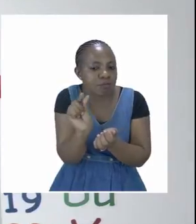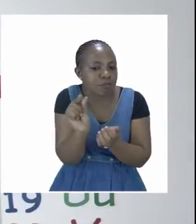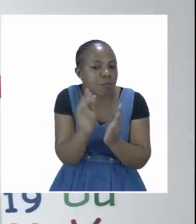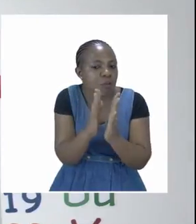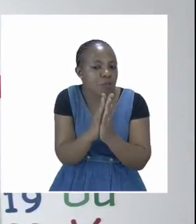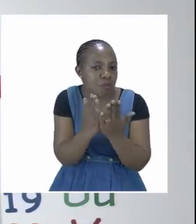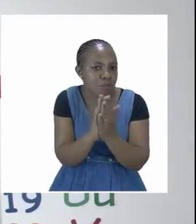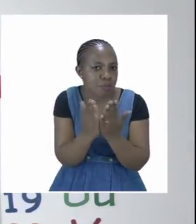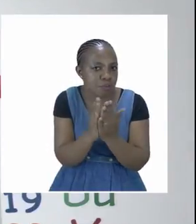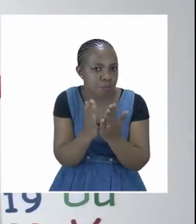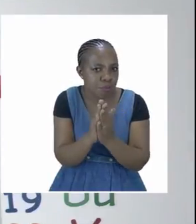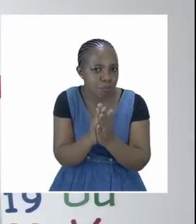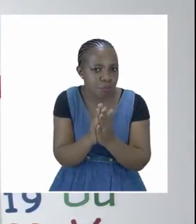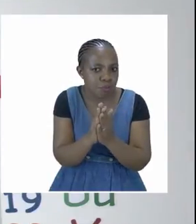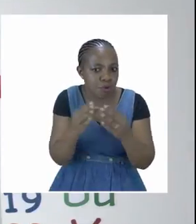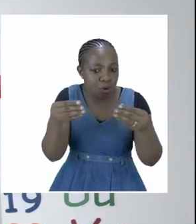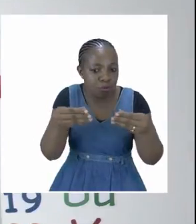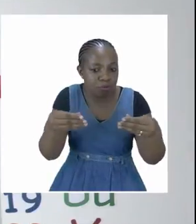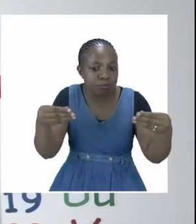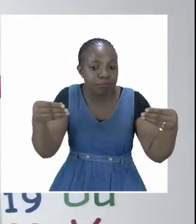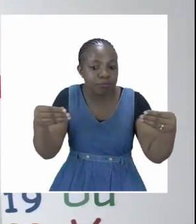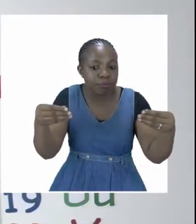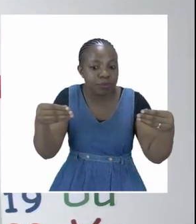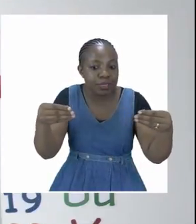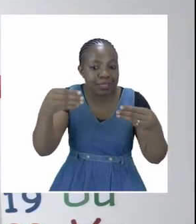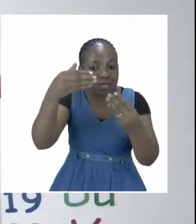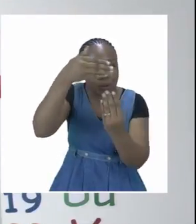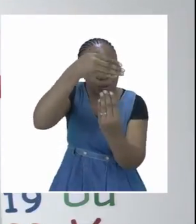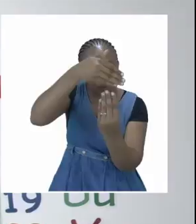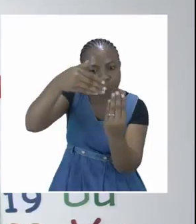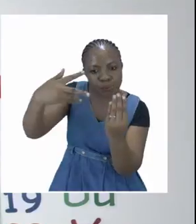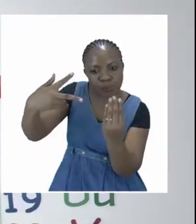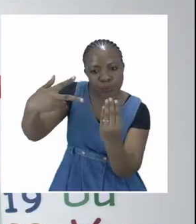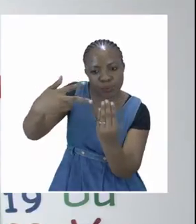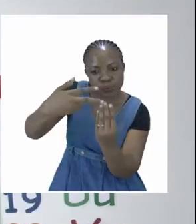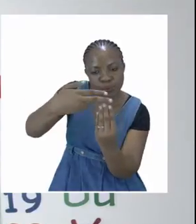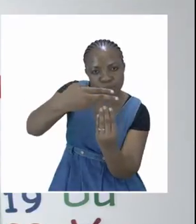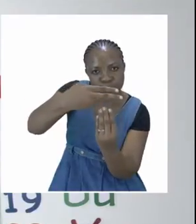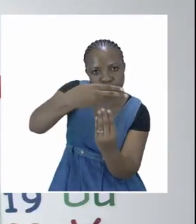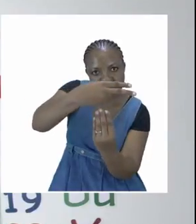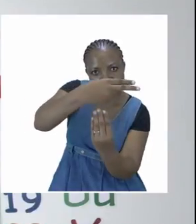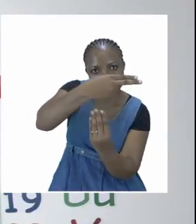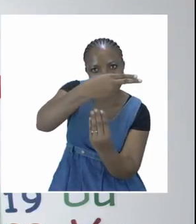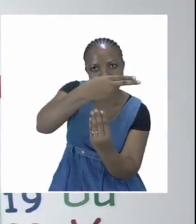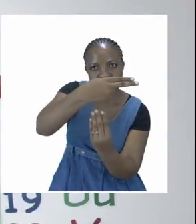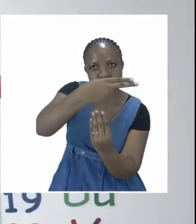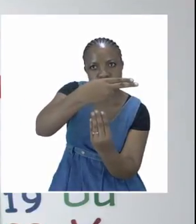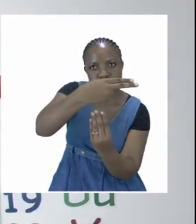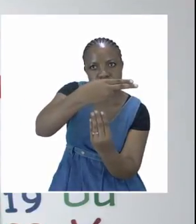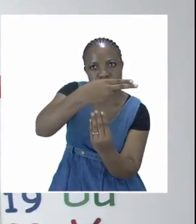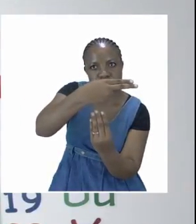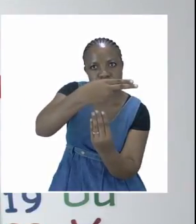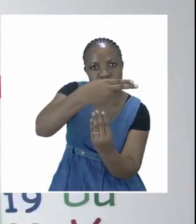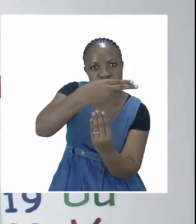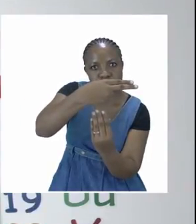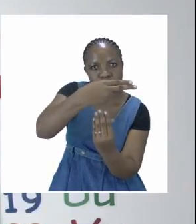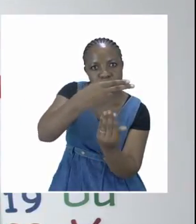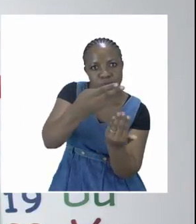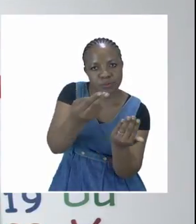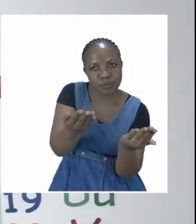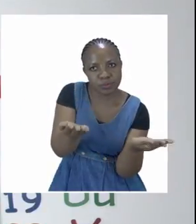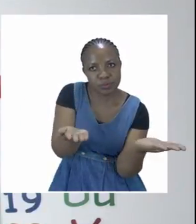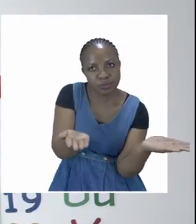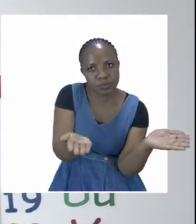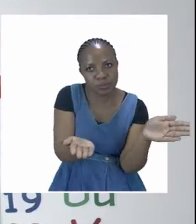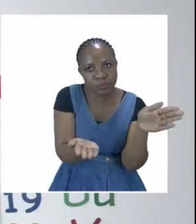booklet. Please cut the top of the lesson booklet with a pair of scissors and fold